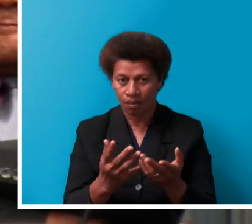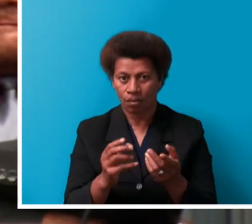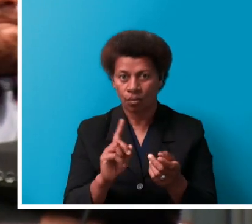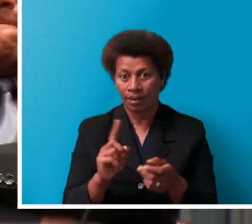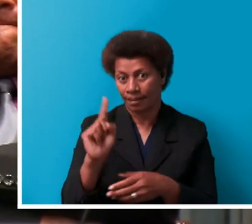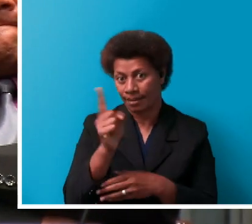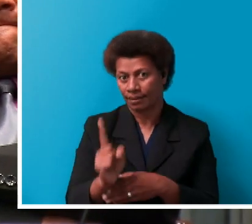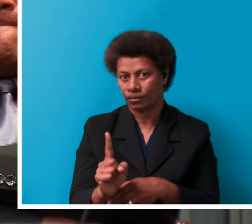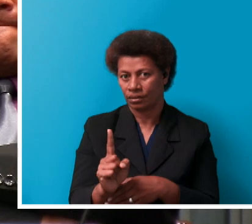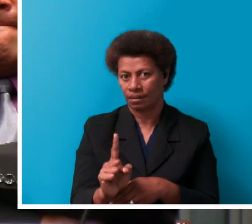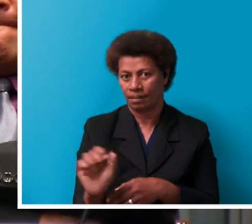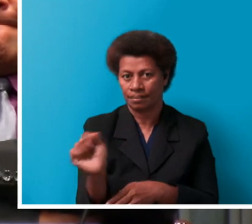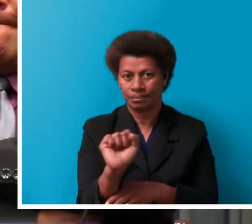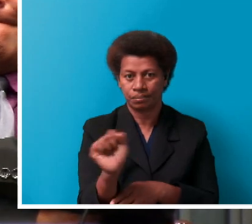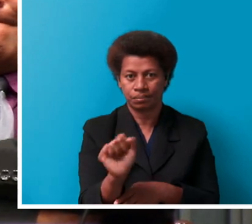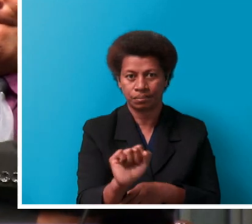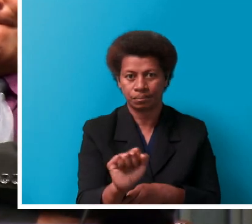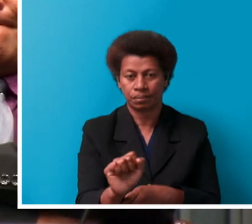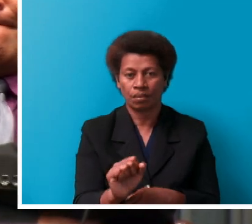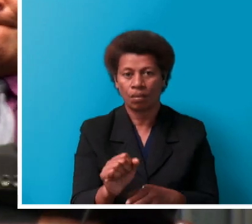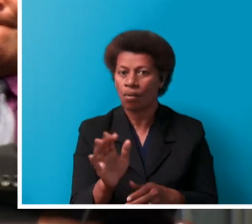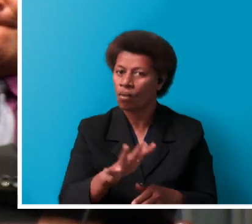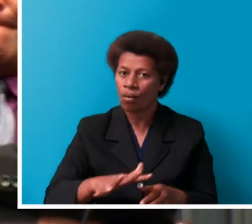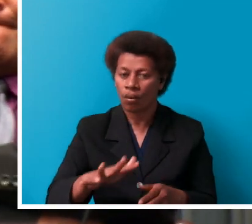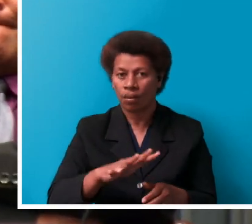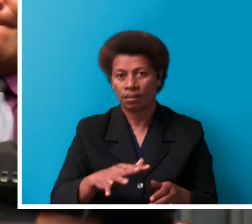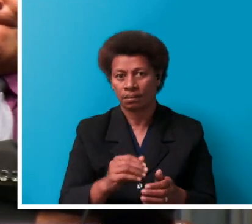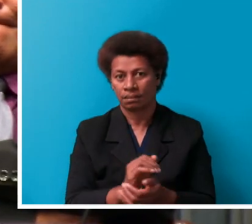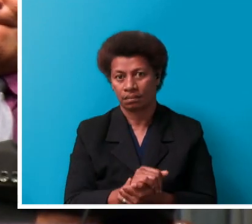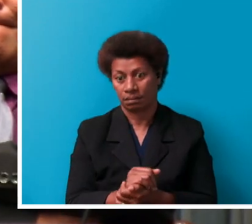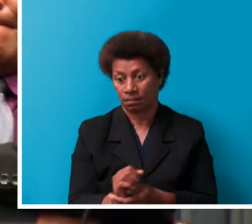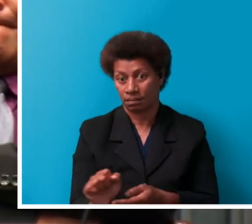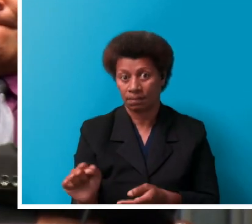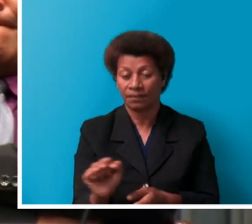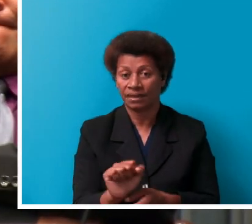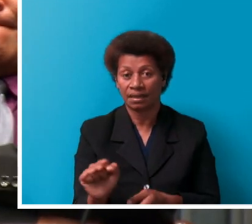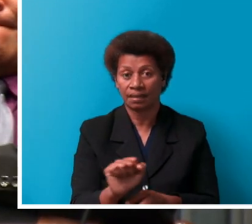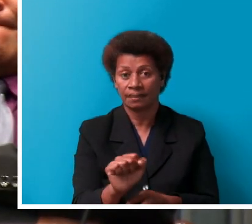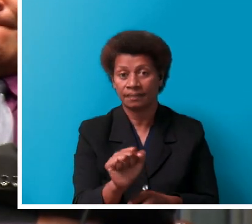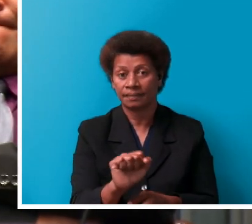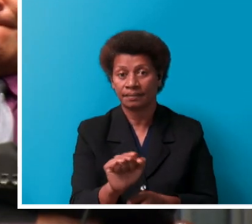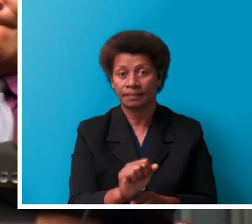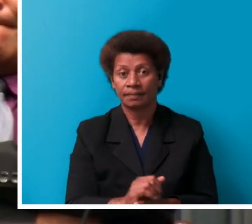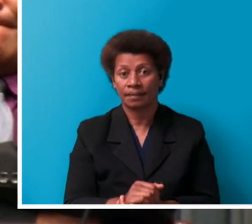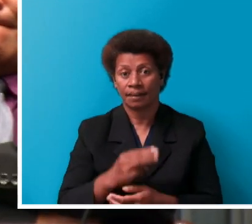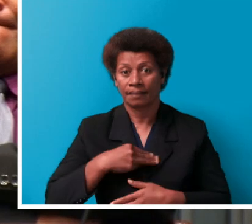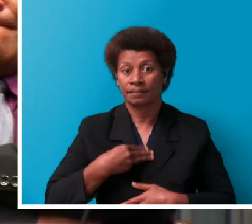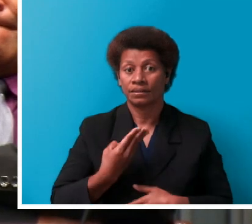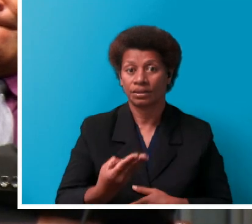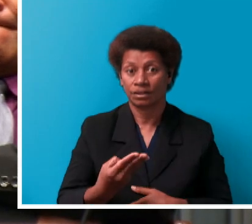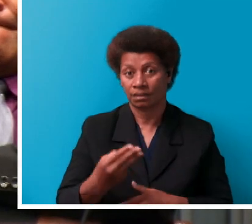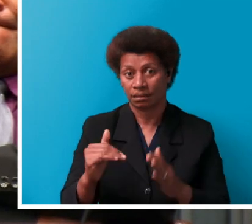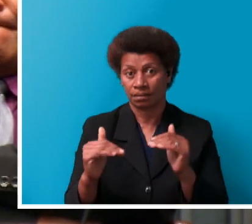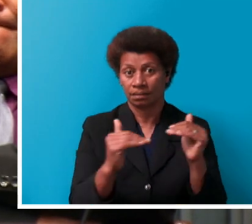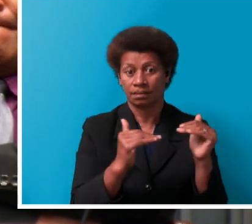vehicles across Fiji, where we work to establish emission standards to reduce our